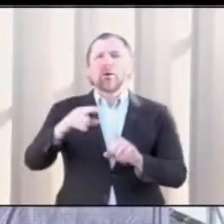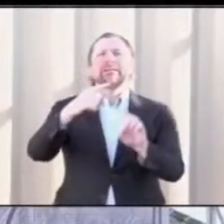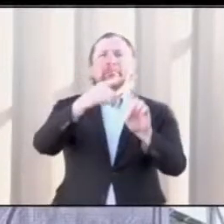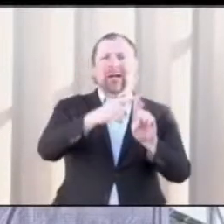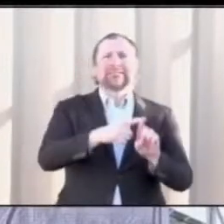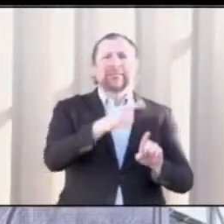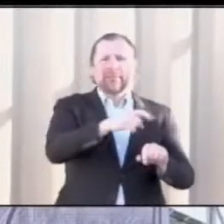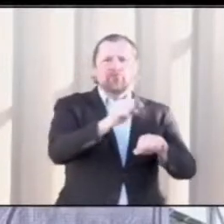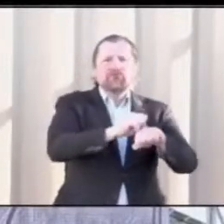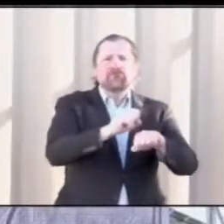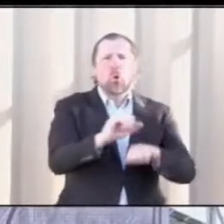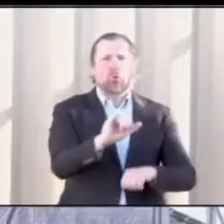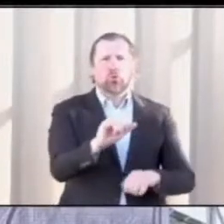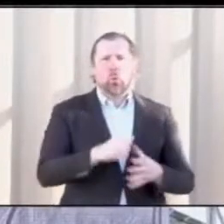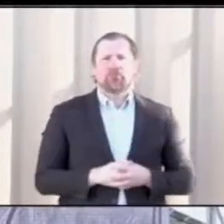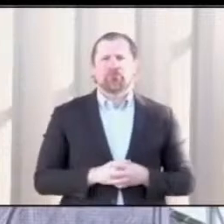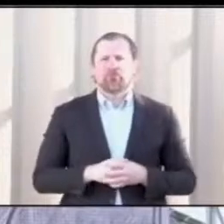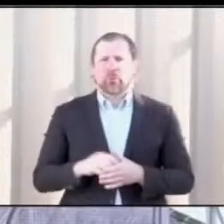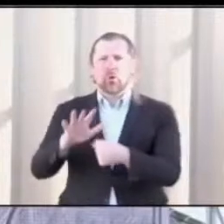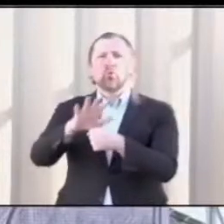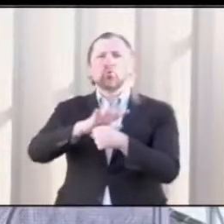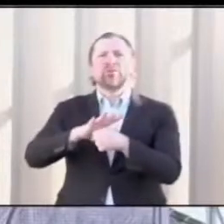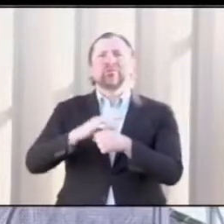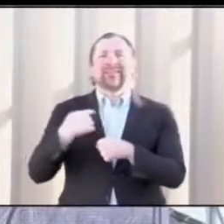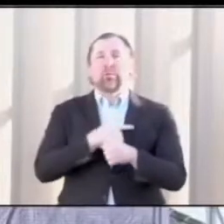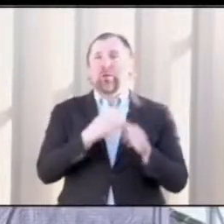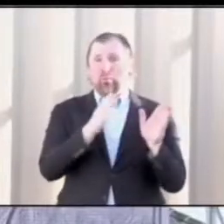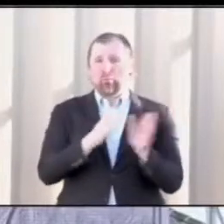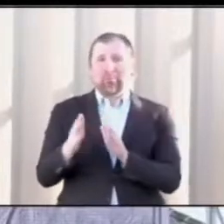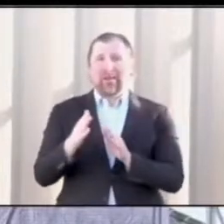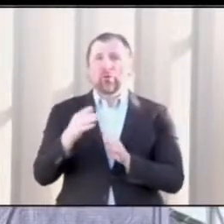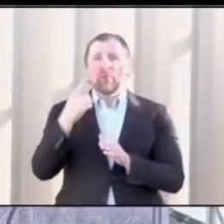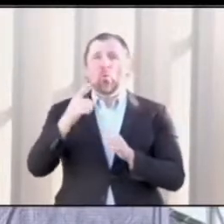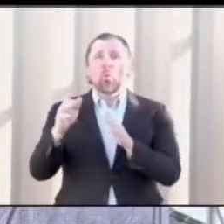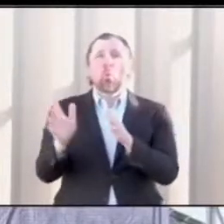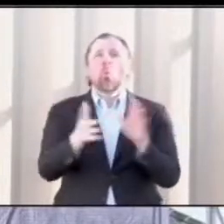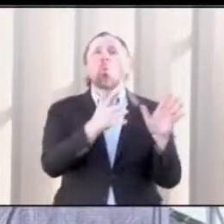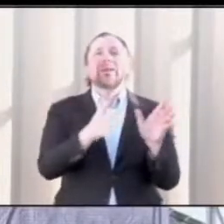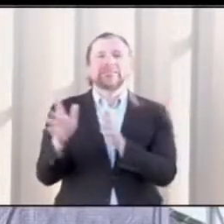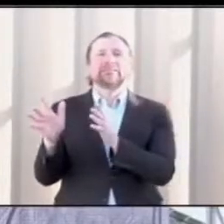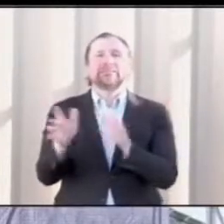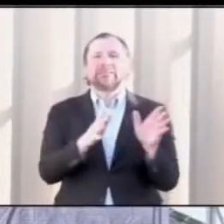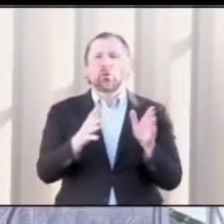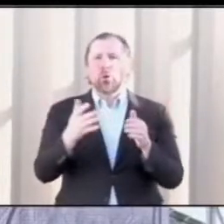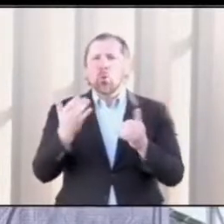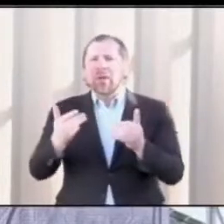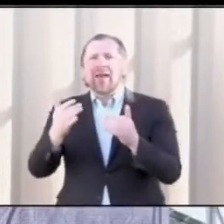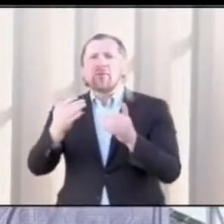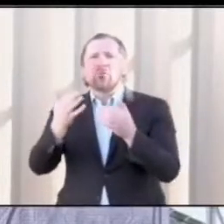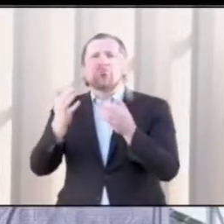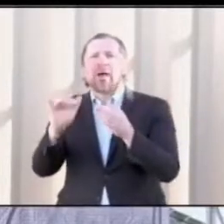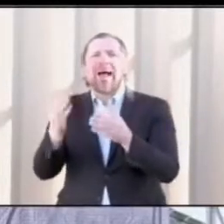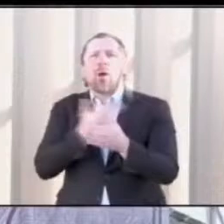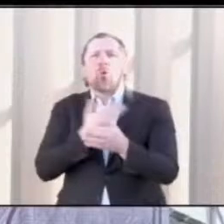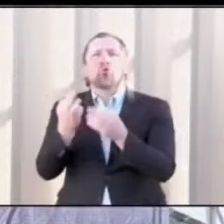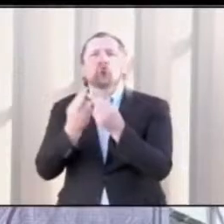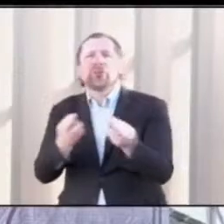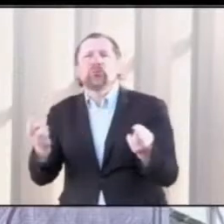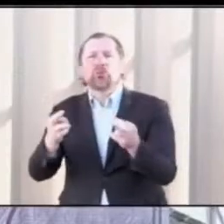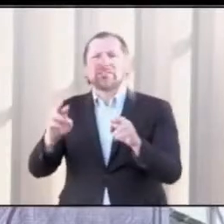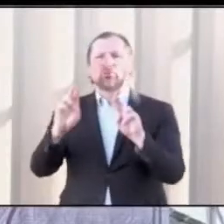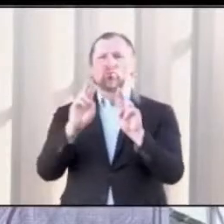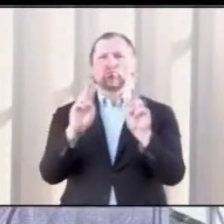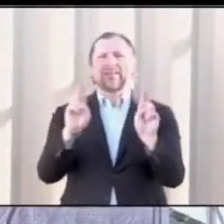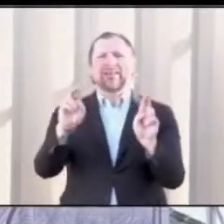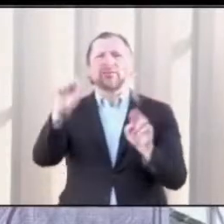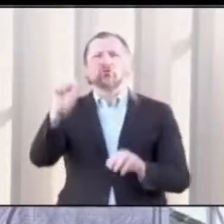also. Regionally, we are prepared for these winds. We have surge and resources into the Southern California, into the region